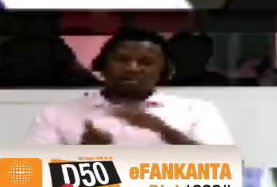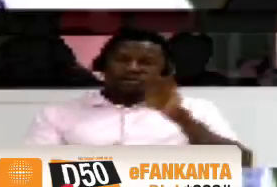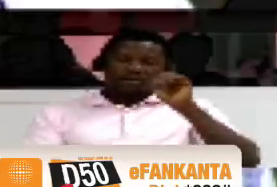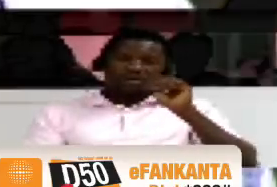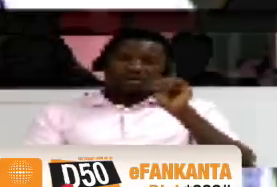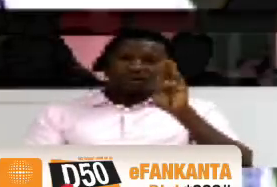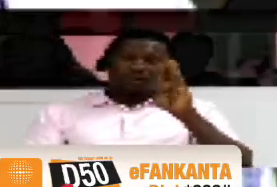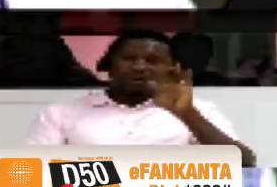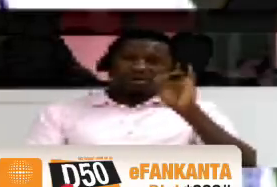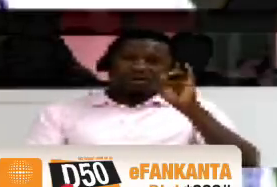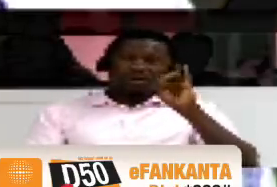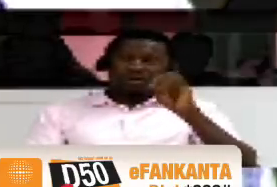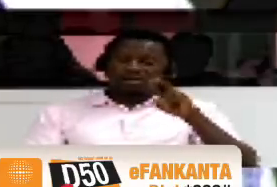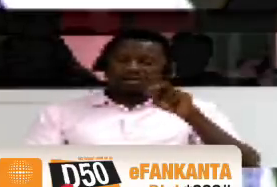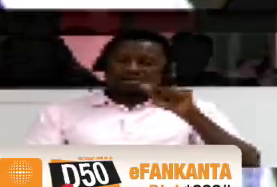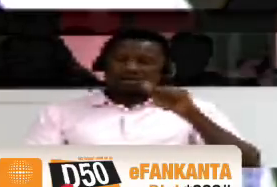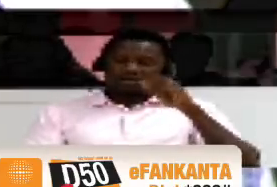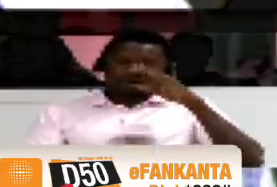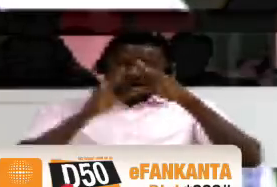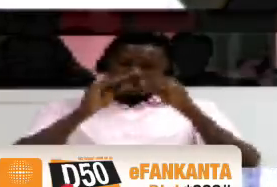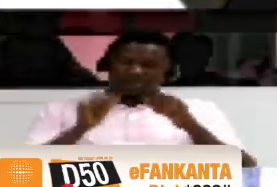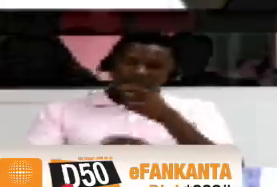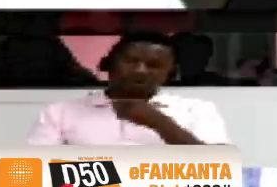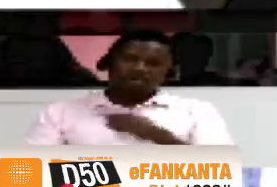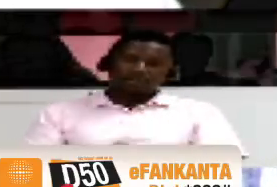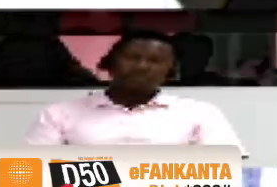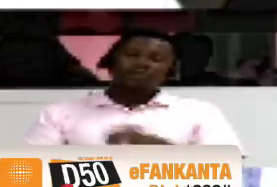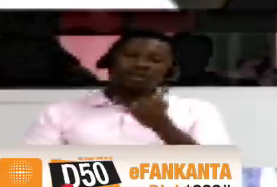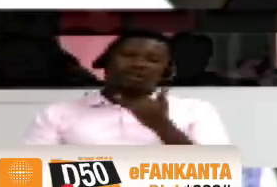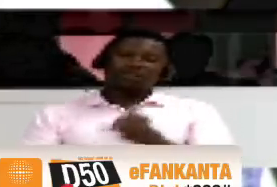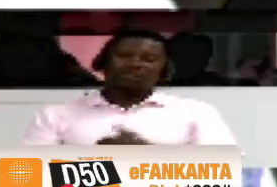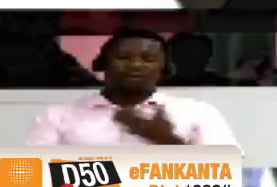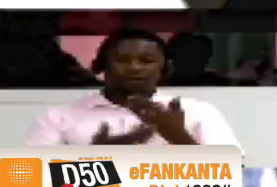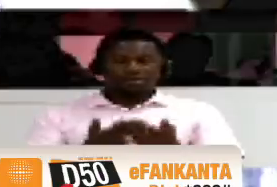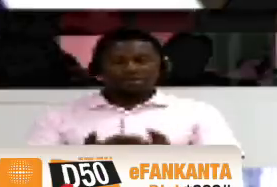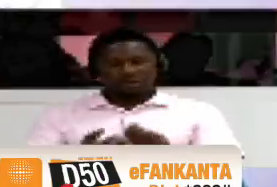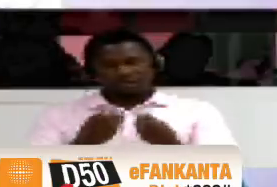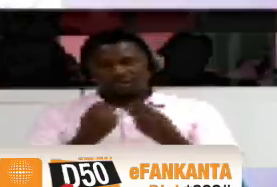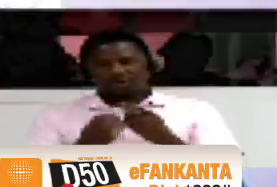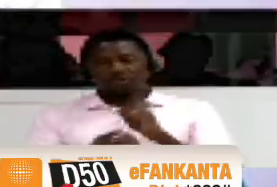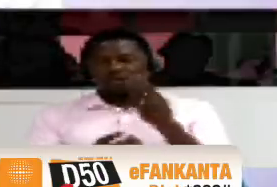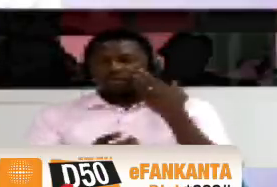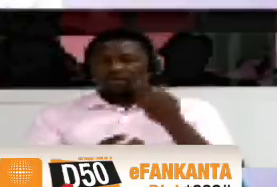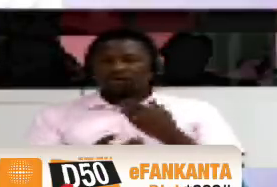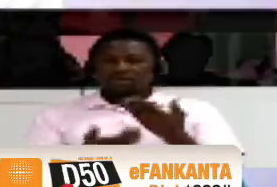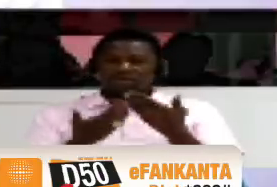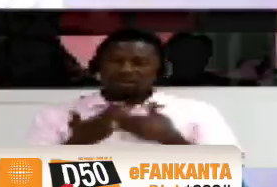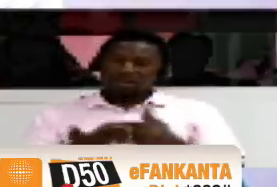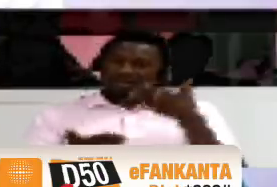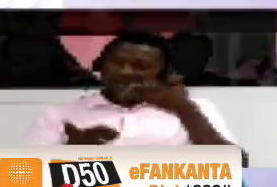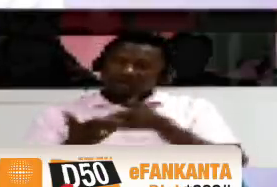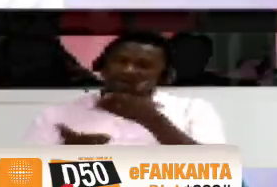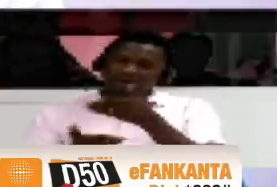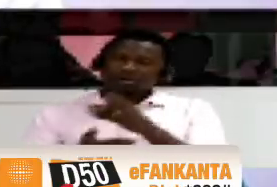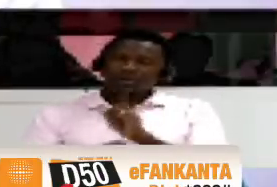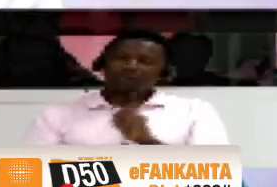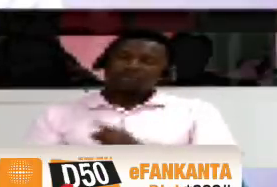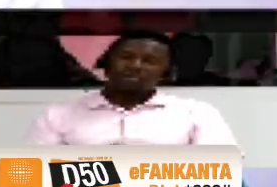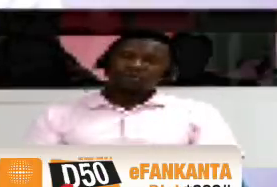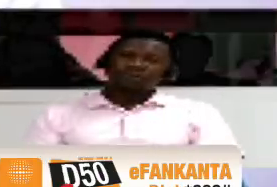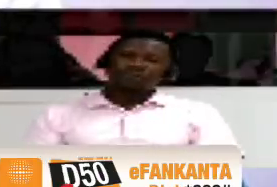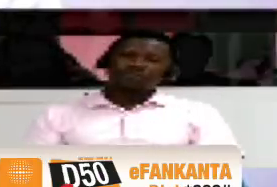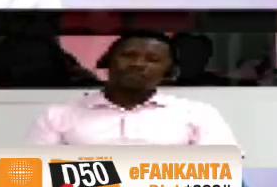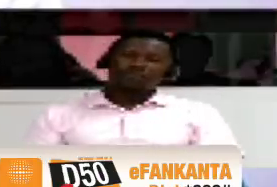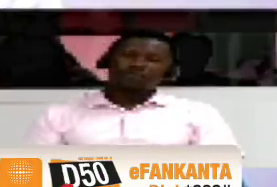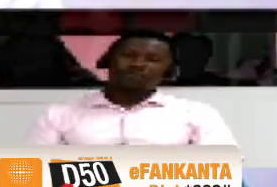correct? Exactly. Please tell us what happened when you arrived there. So at the house, we found the